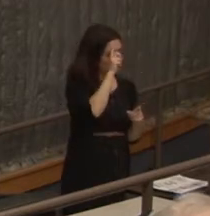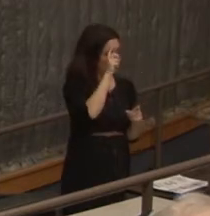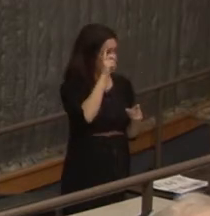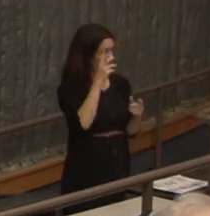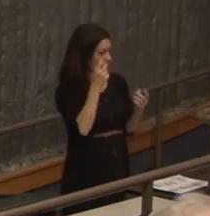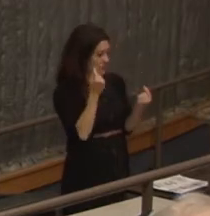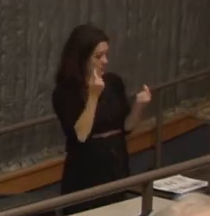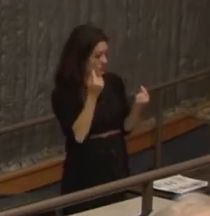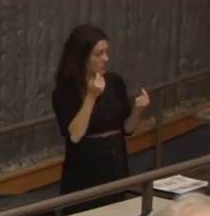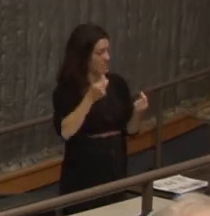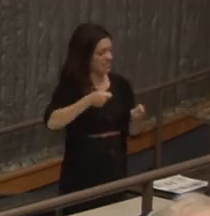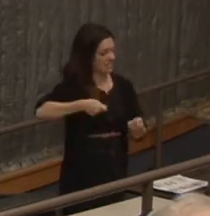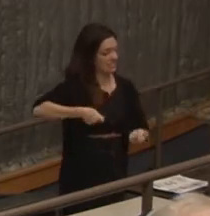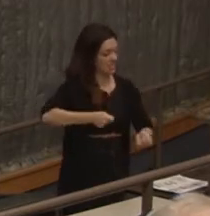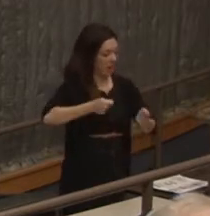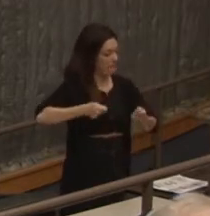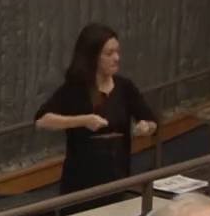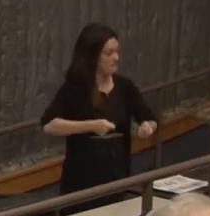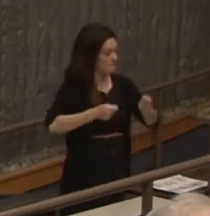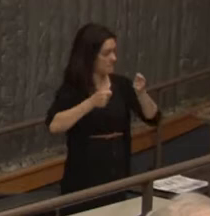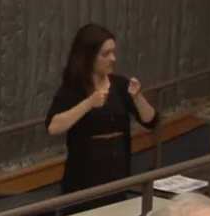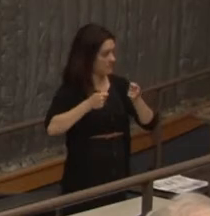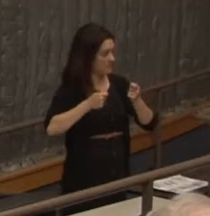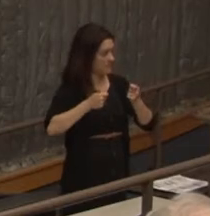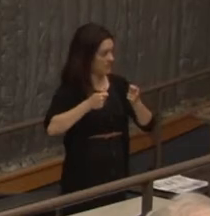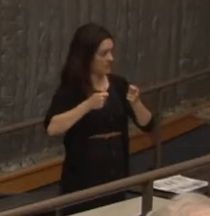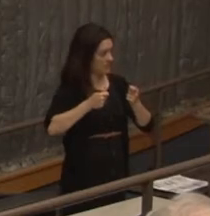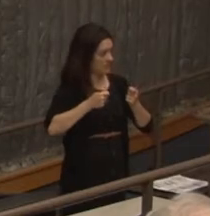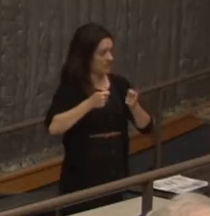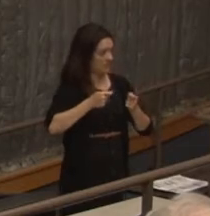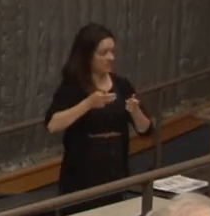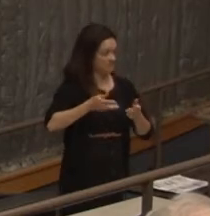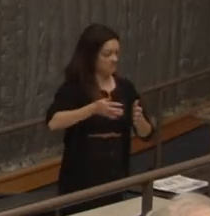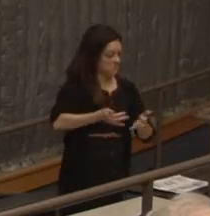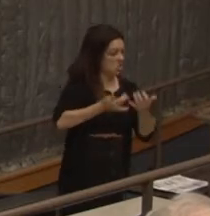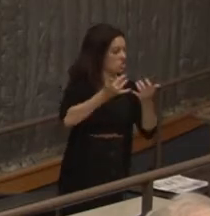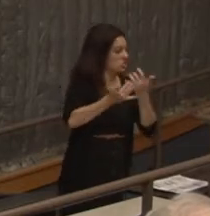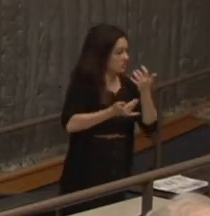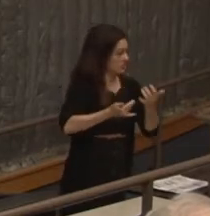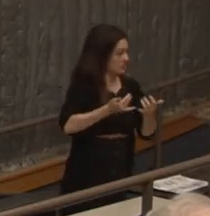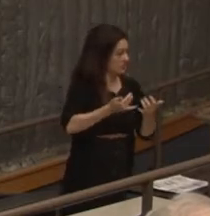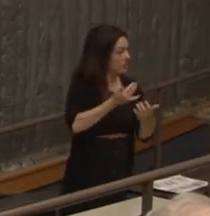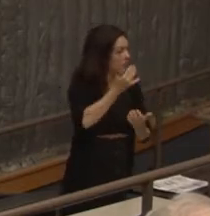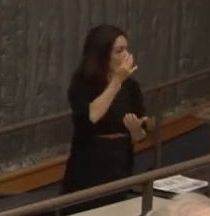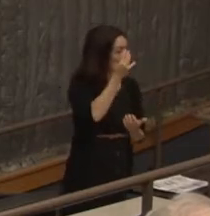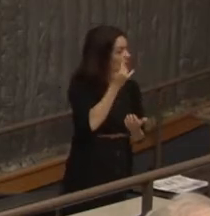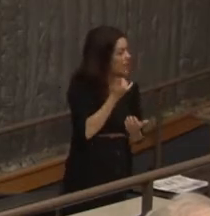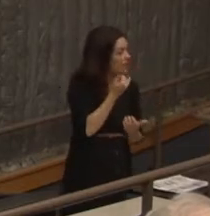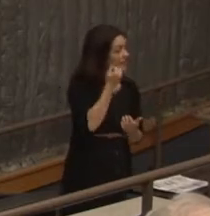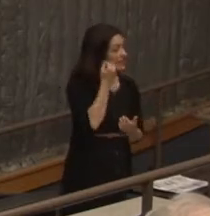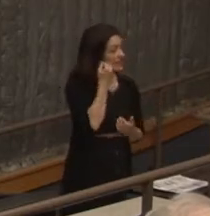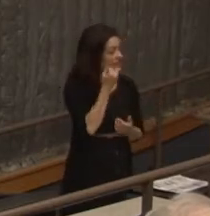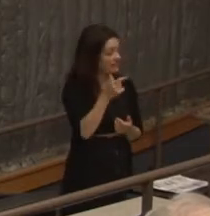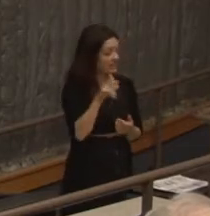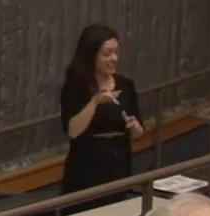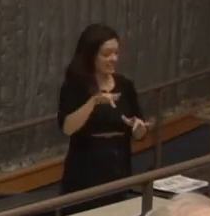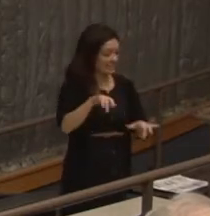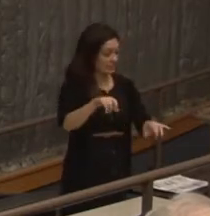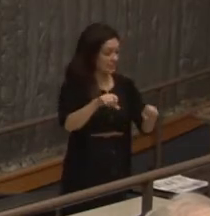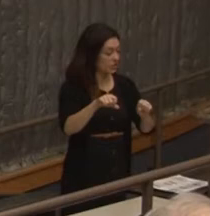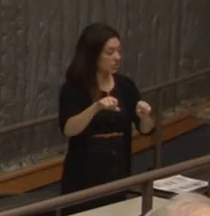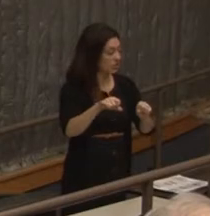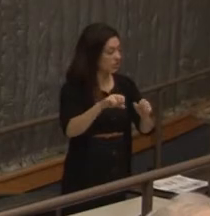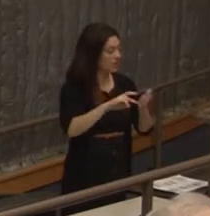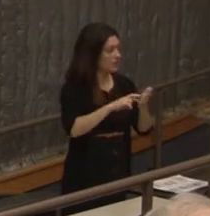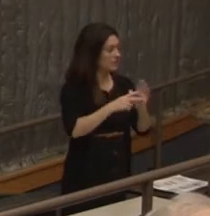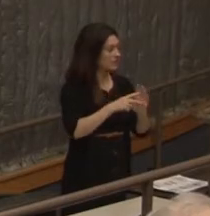me, crazy notion that if they could make the remains of the victims of their crime disappear, no one